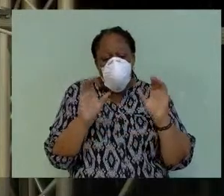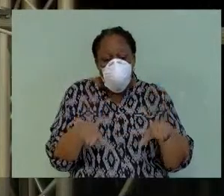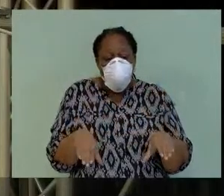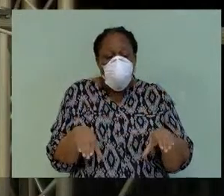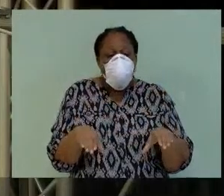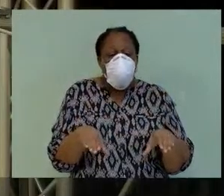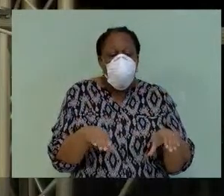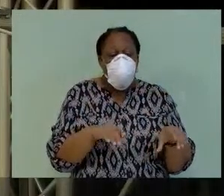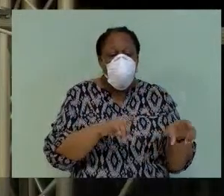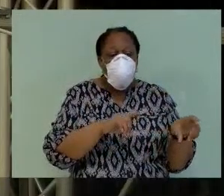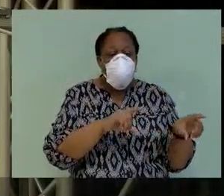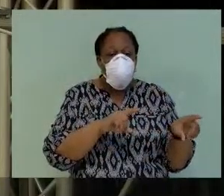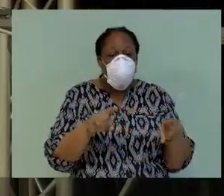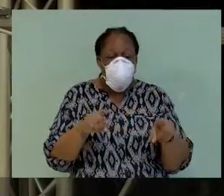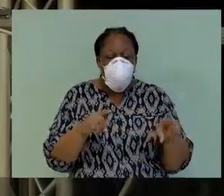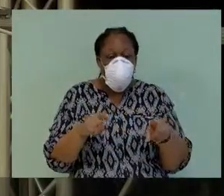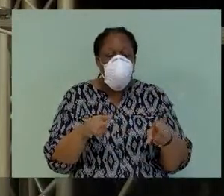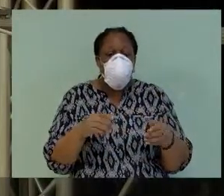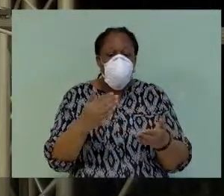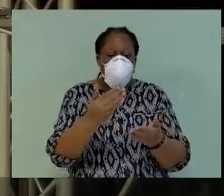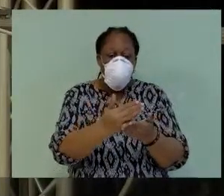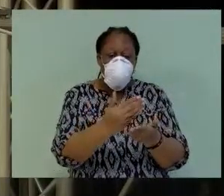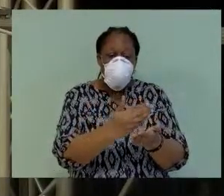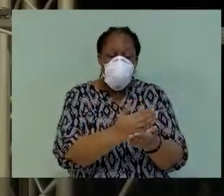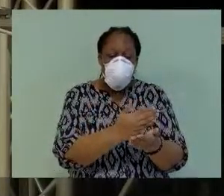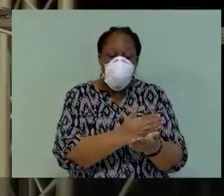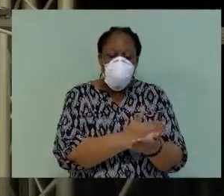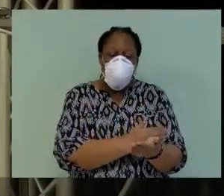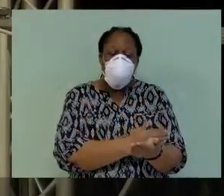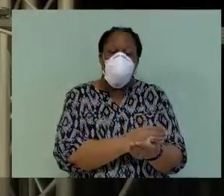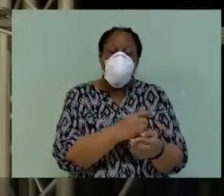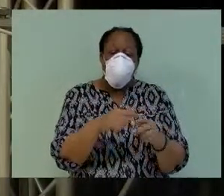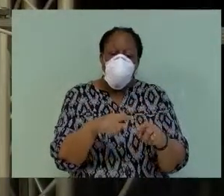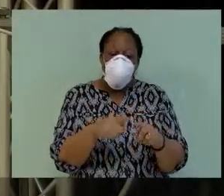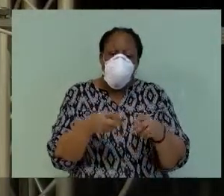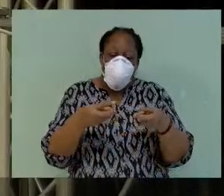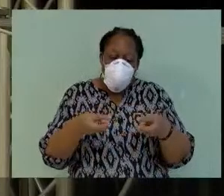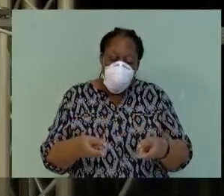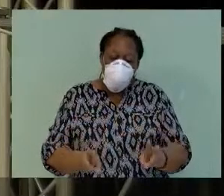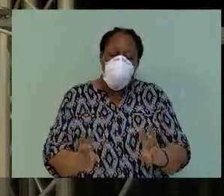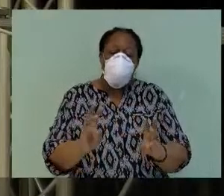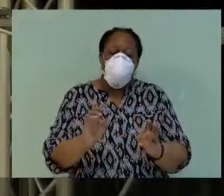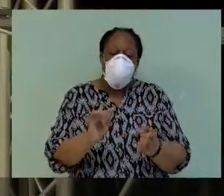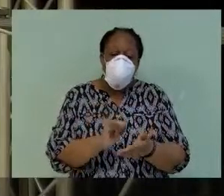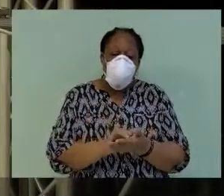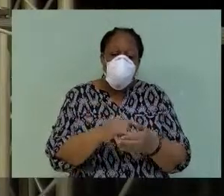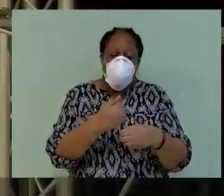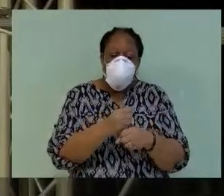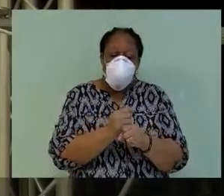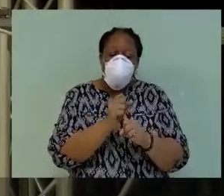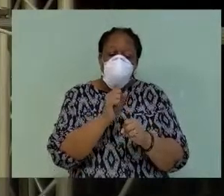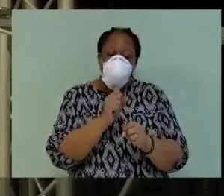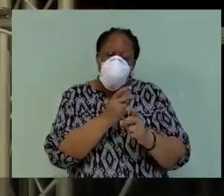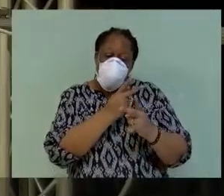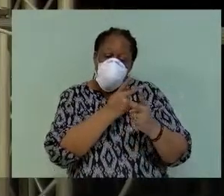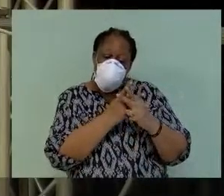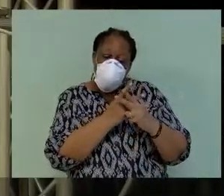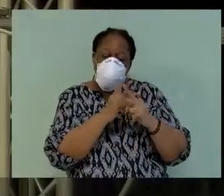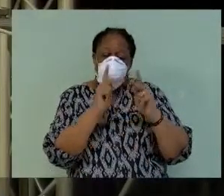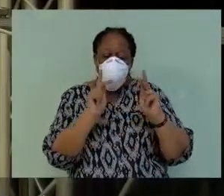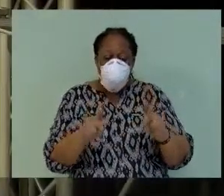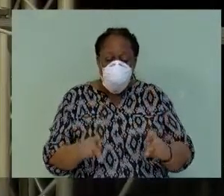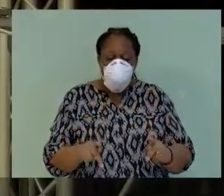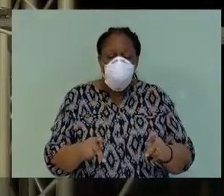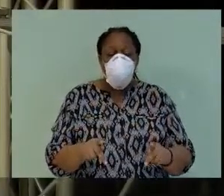personnel to create a stepwise process that ensures the safety of athletes,